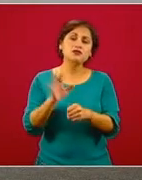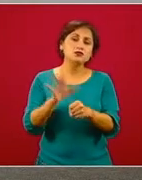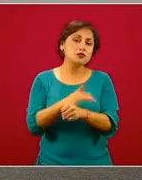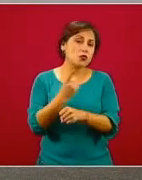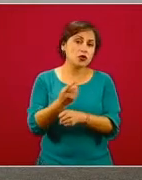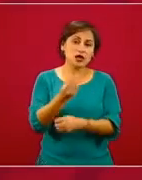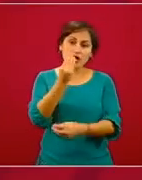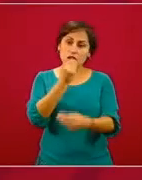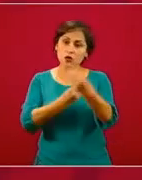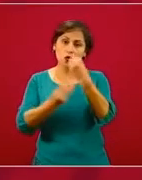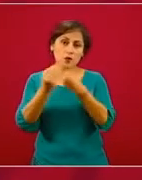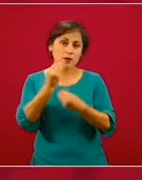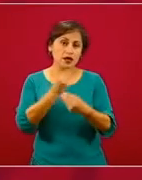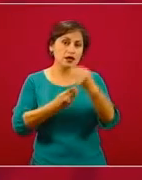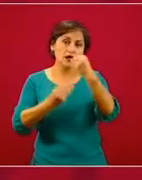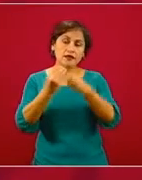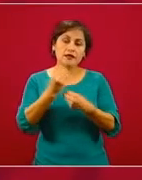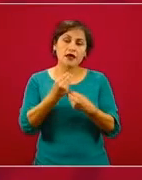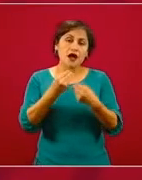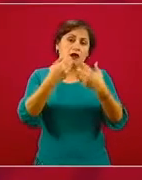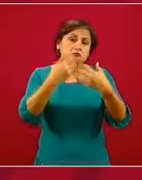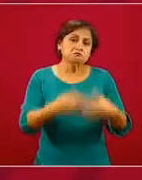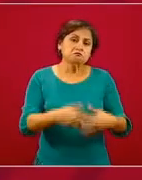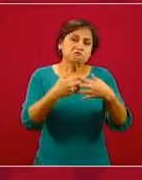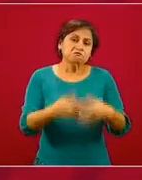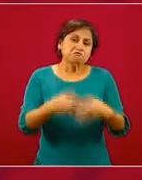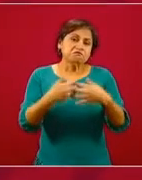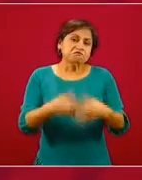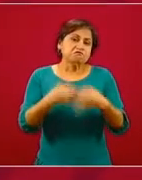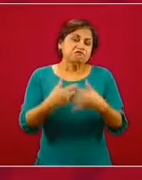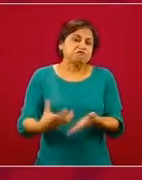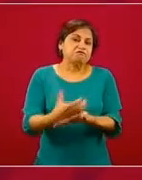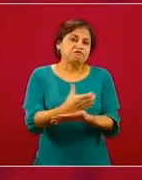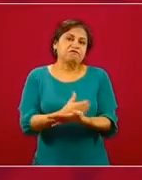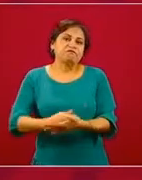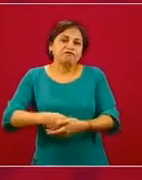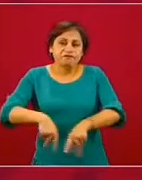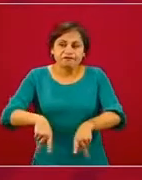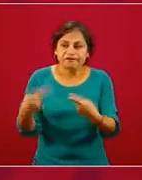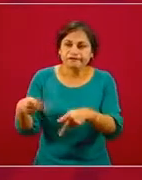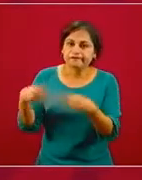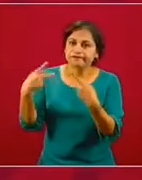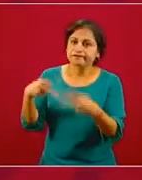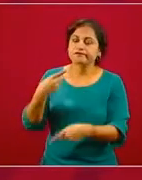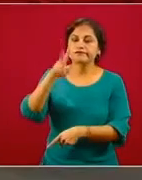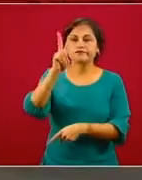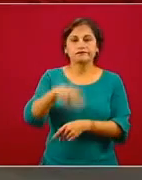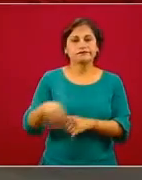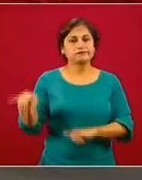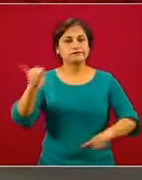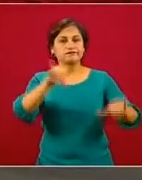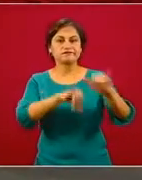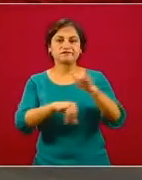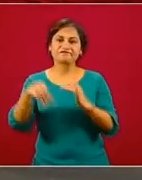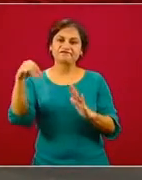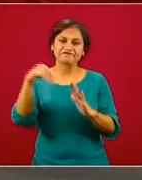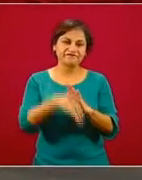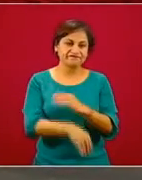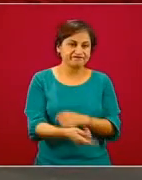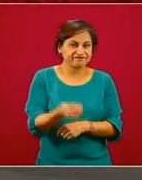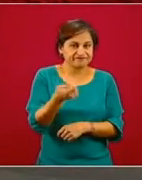prevalent in our country, such as diabetes, obesity, high blood pressure, and that are directly related